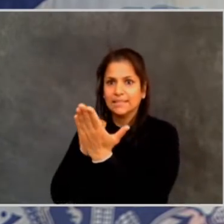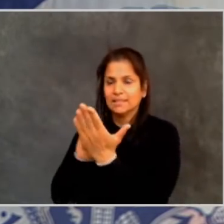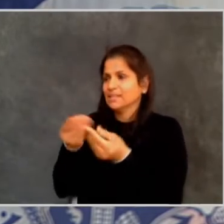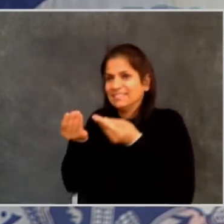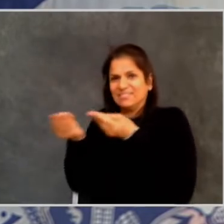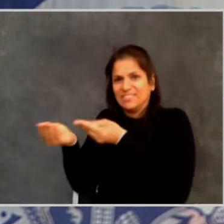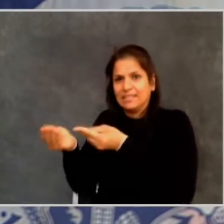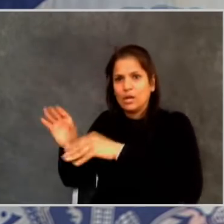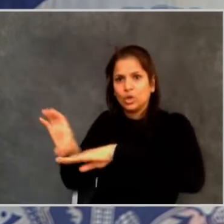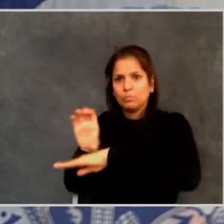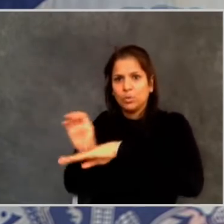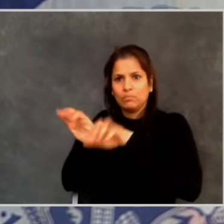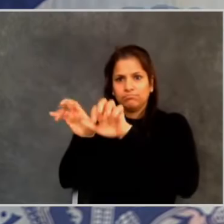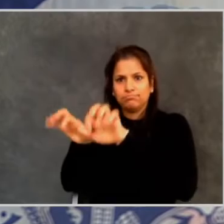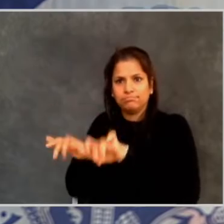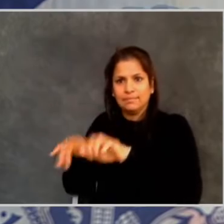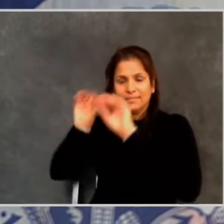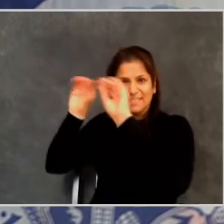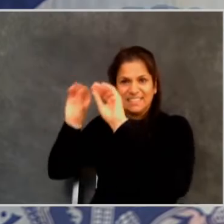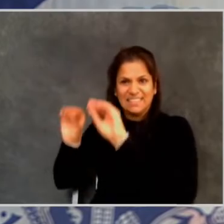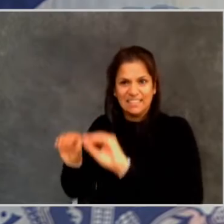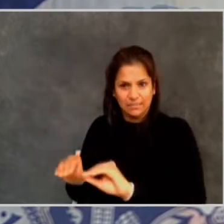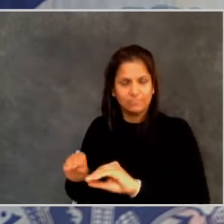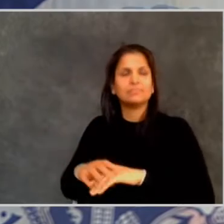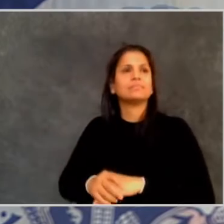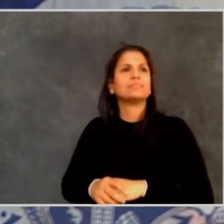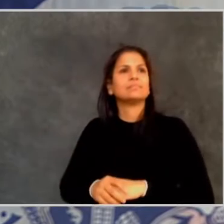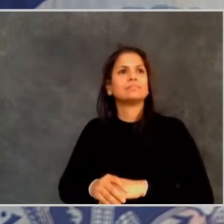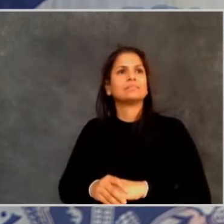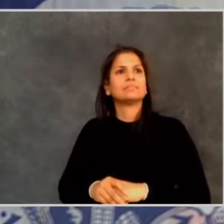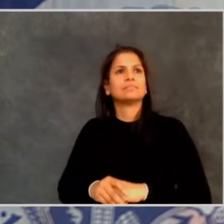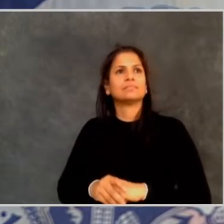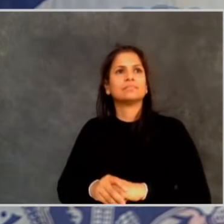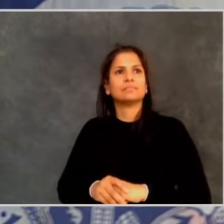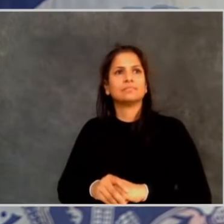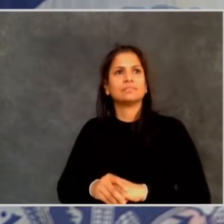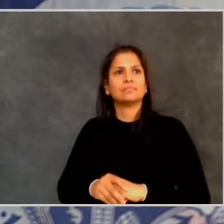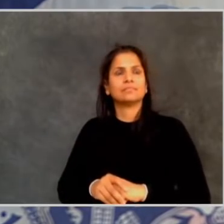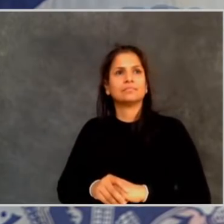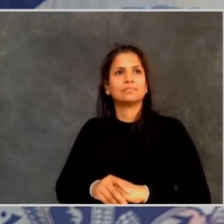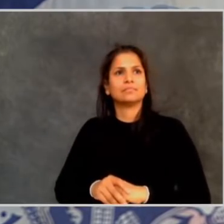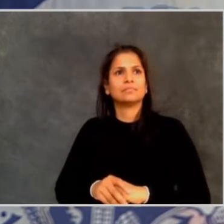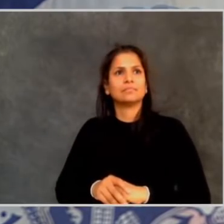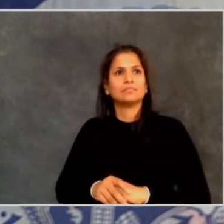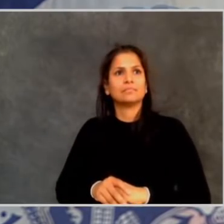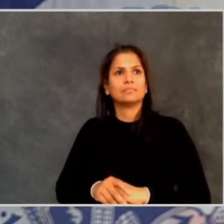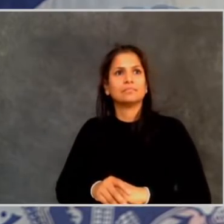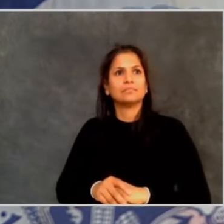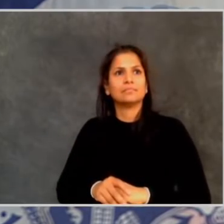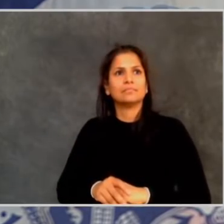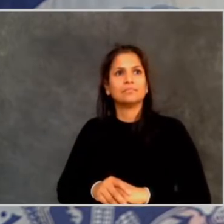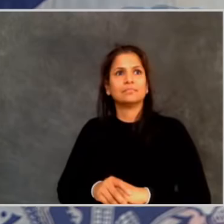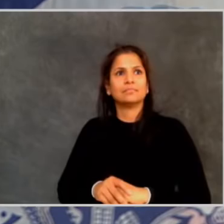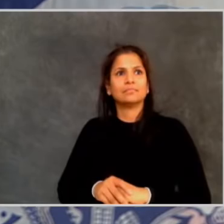the territory of any kind of sustained reduction. The ventilator piece is actually, in